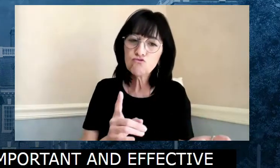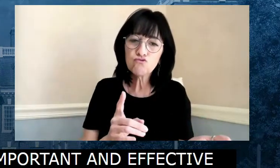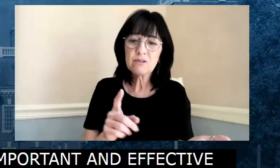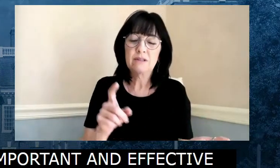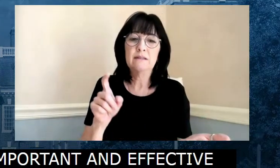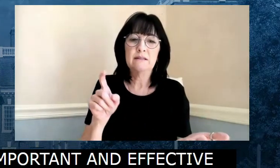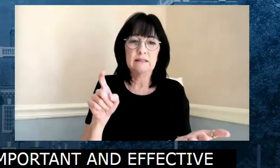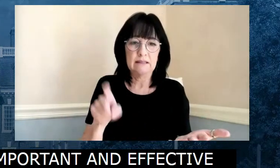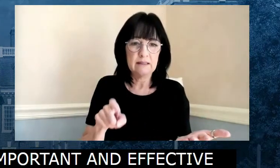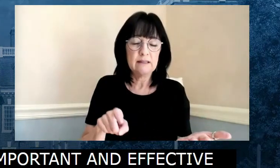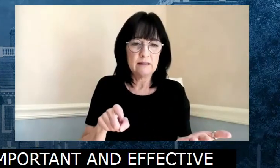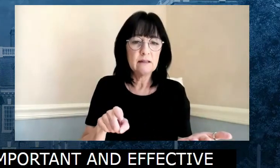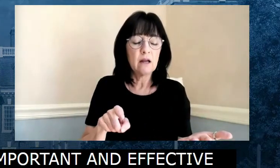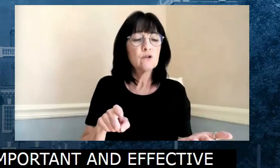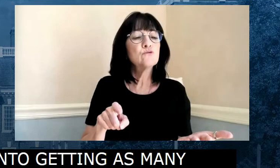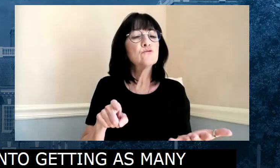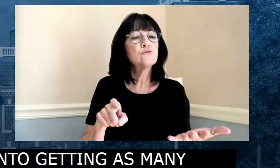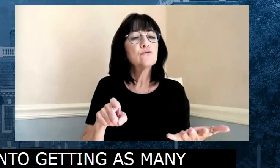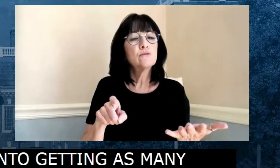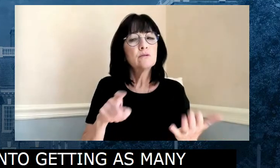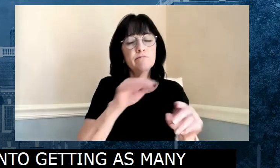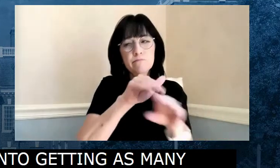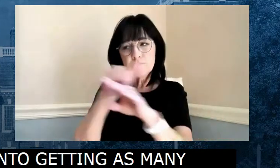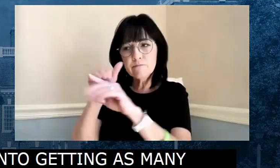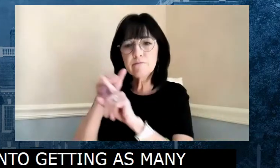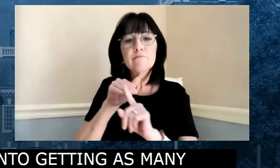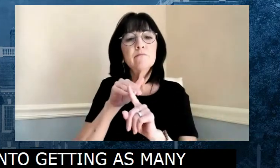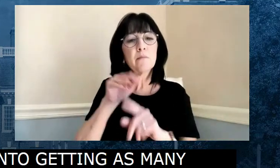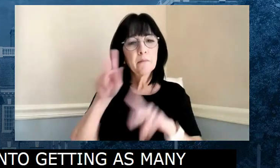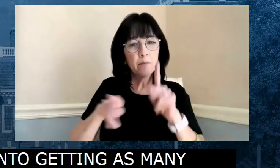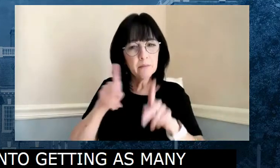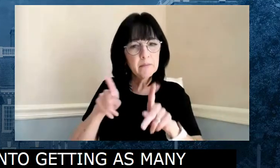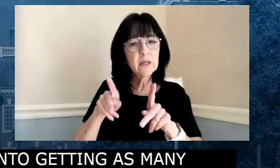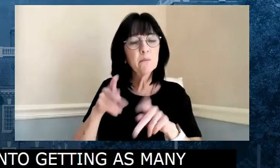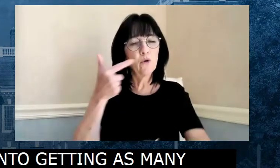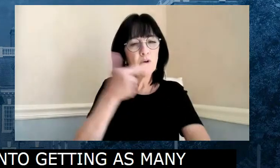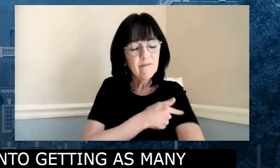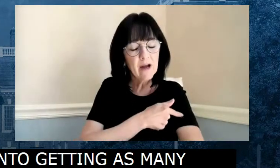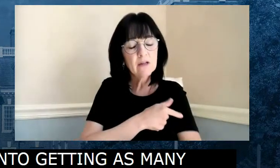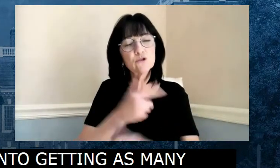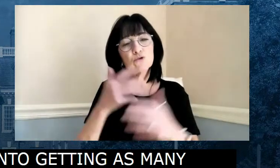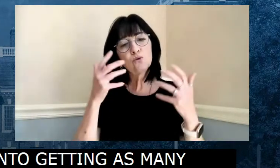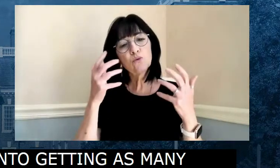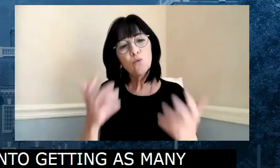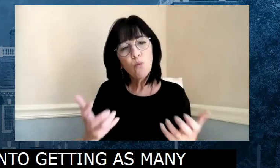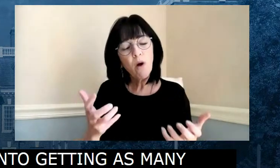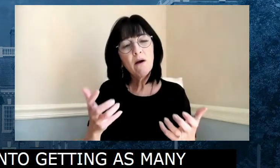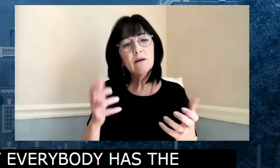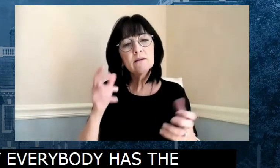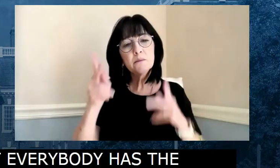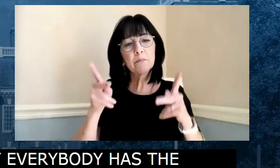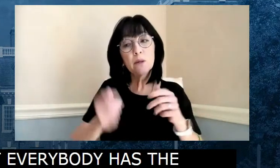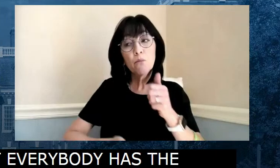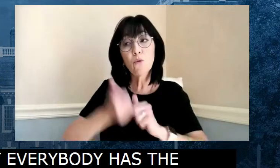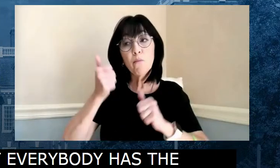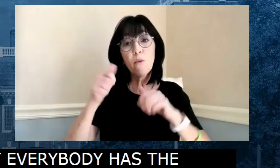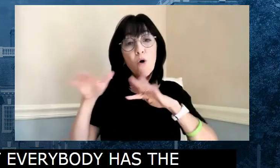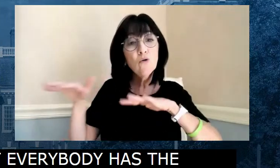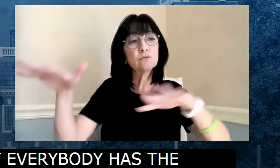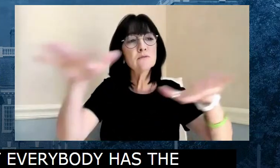we can vaccinated so that everybody has the protection that the CDC came out with this